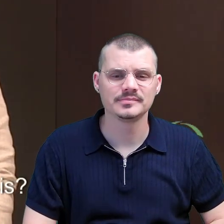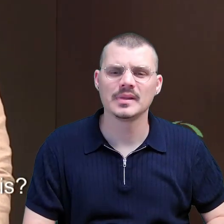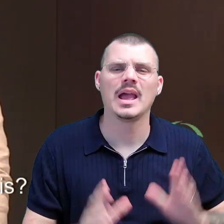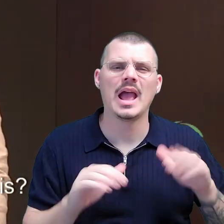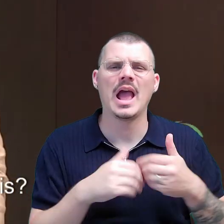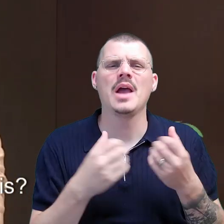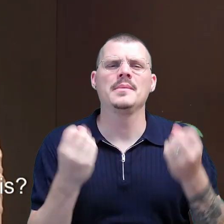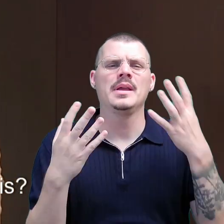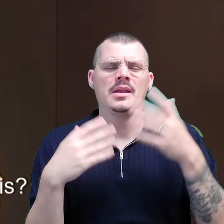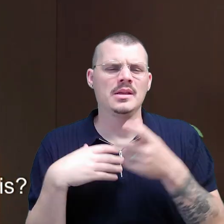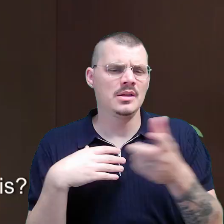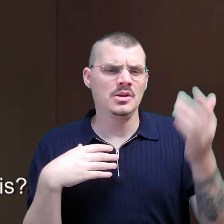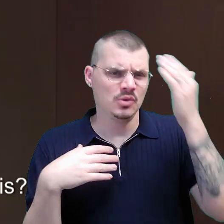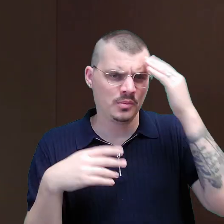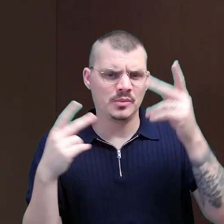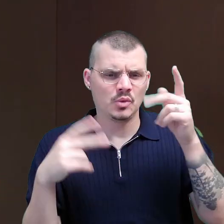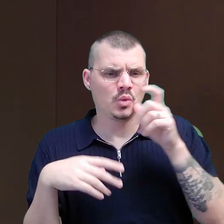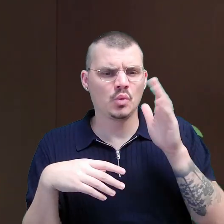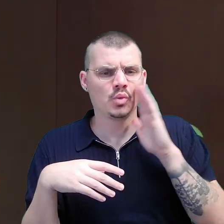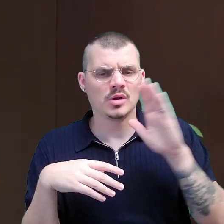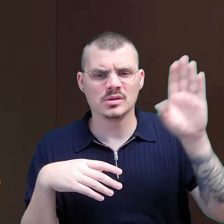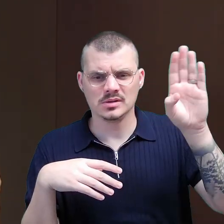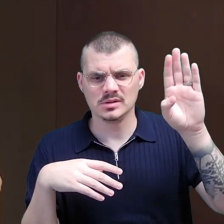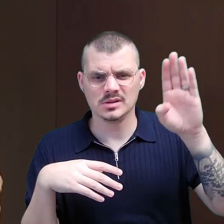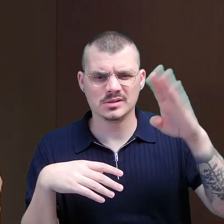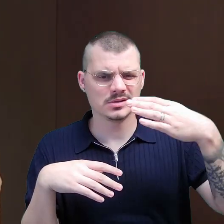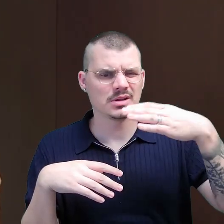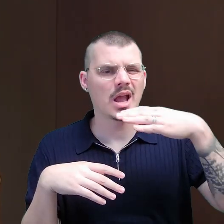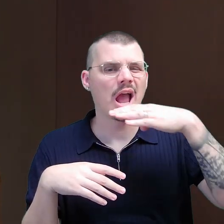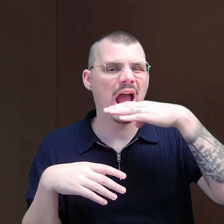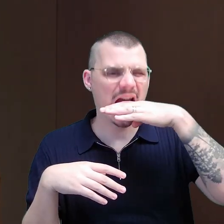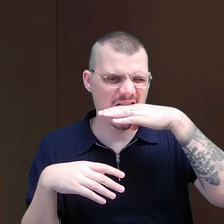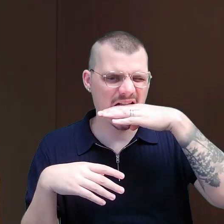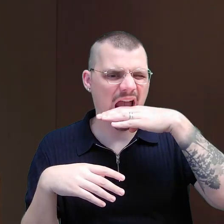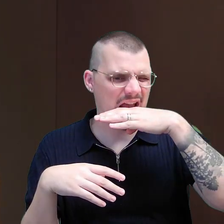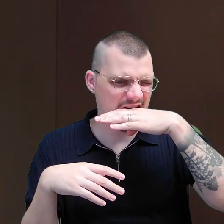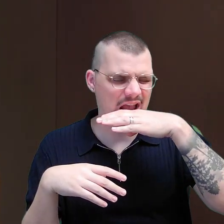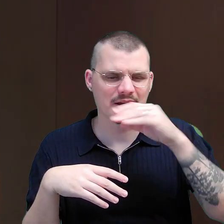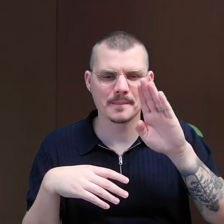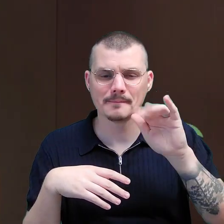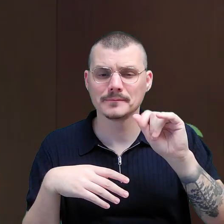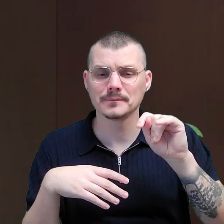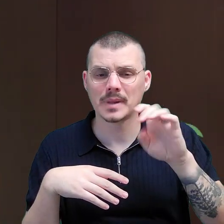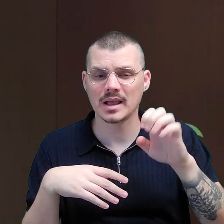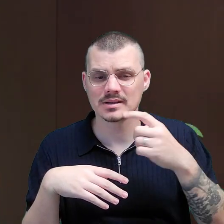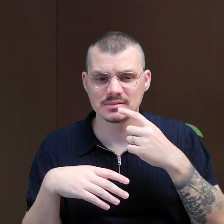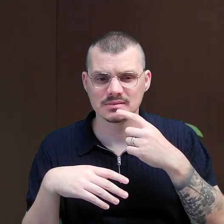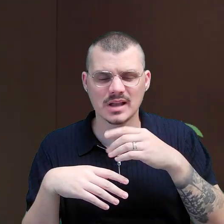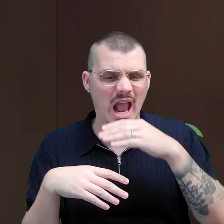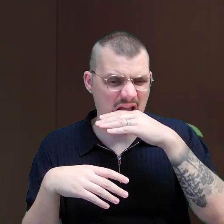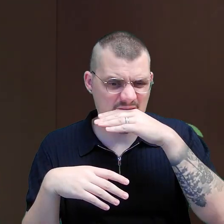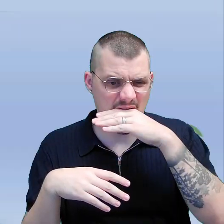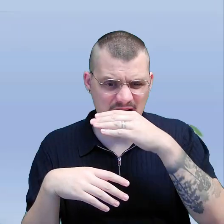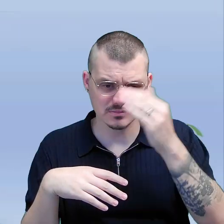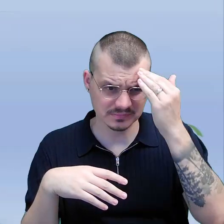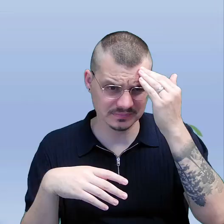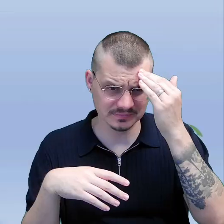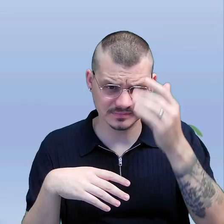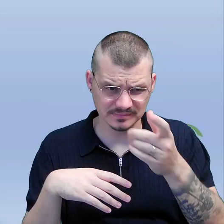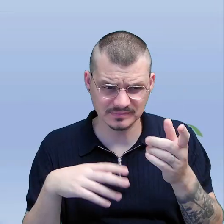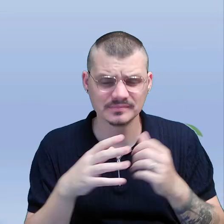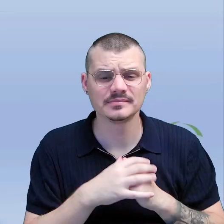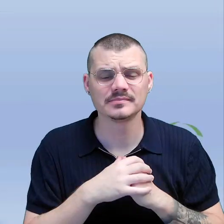How many of us know people that do this? They put their hand in a wedge and bite down,